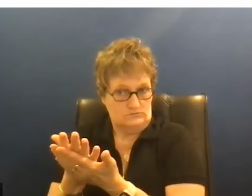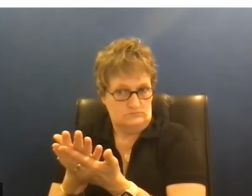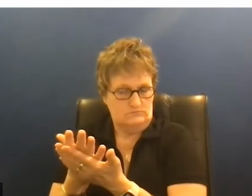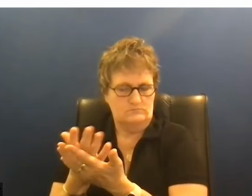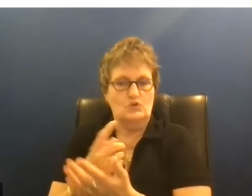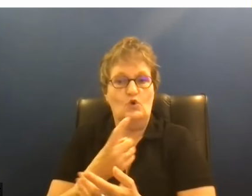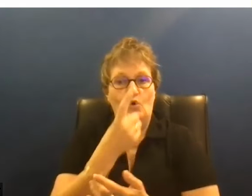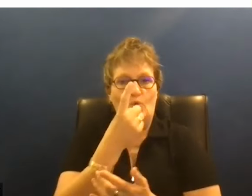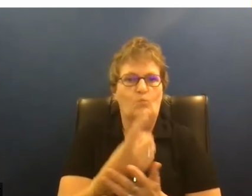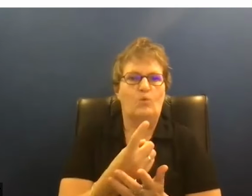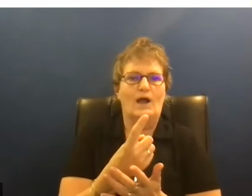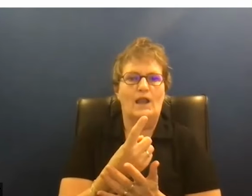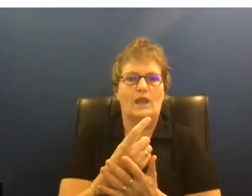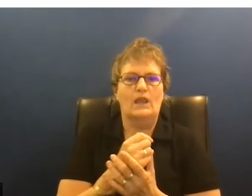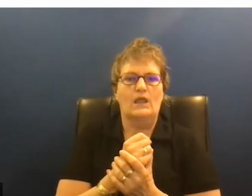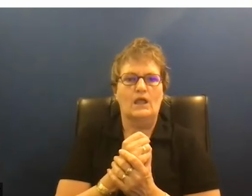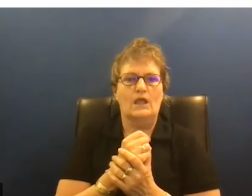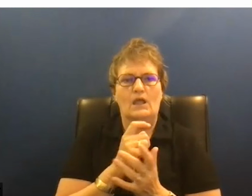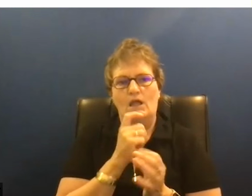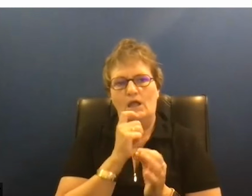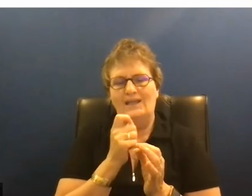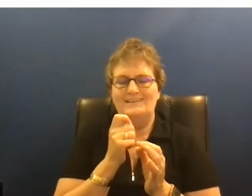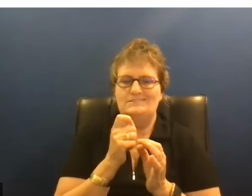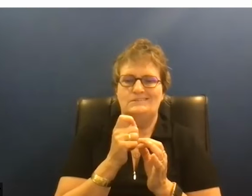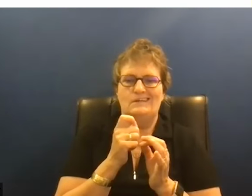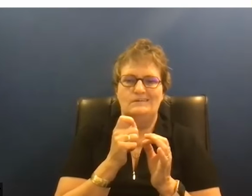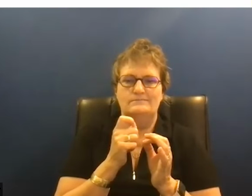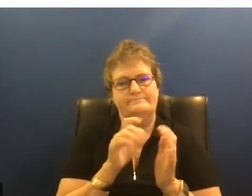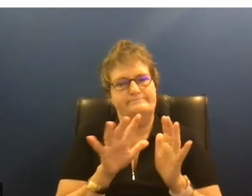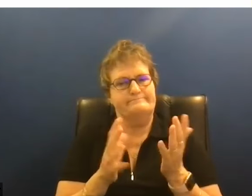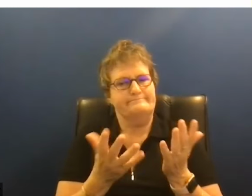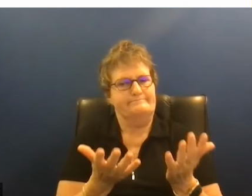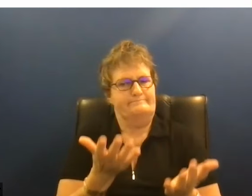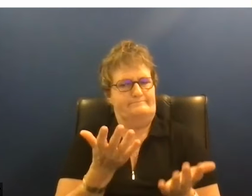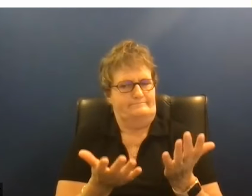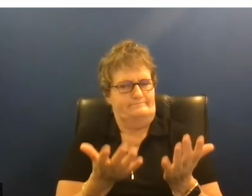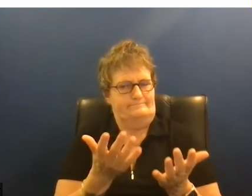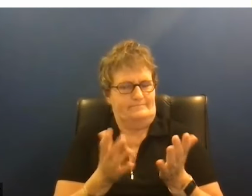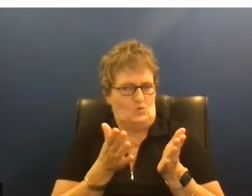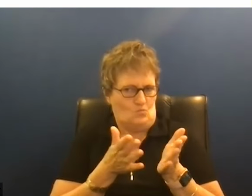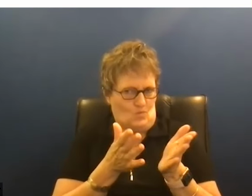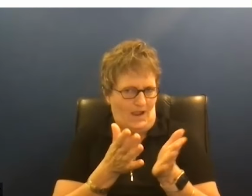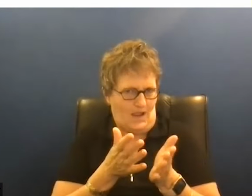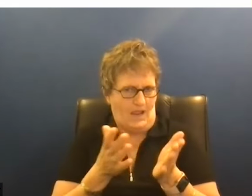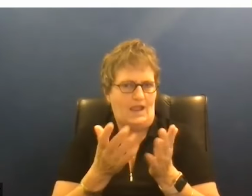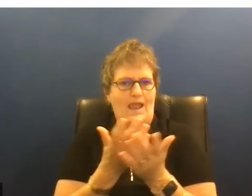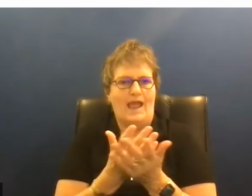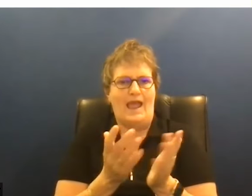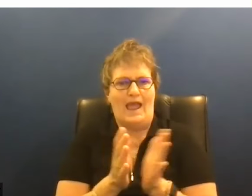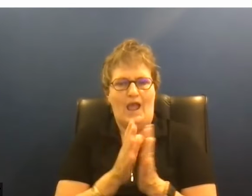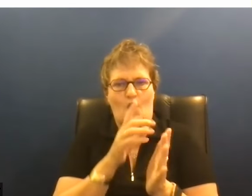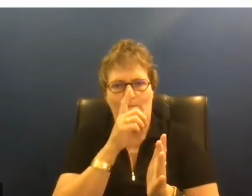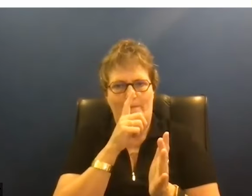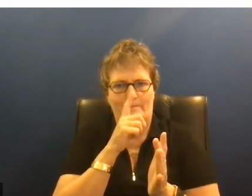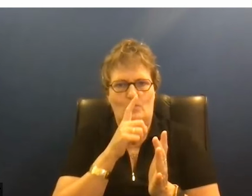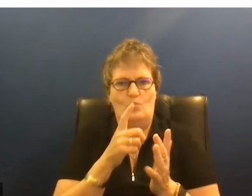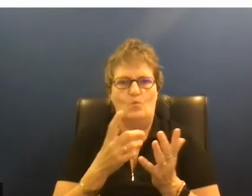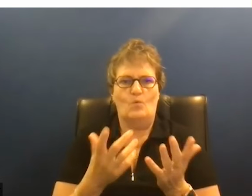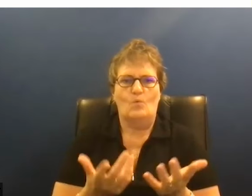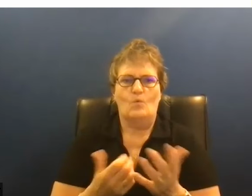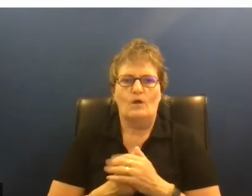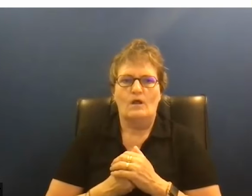the questionable treatment version. That is that people with disability, they tell us the negative